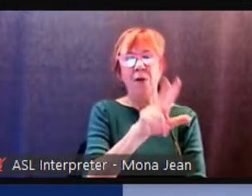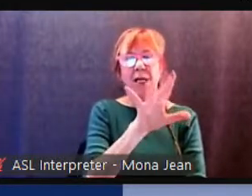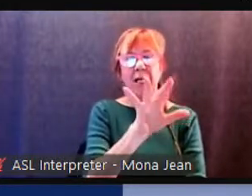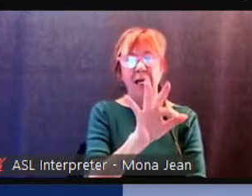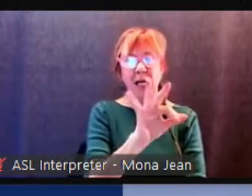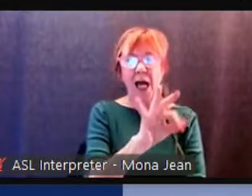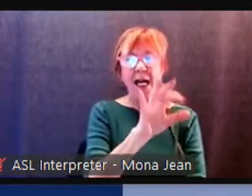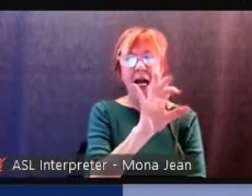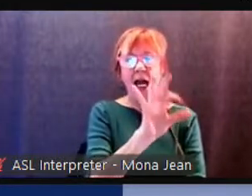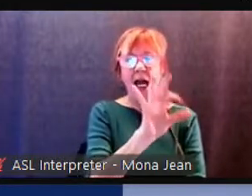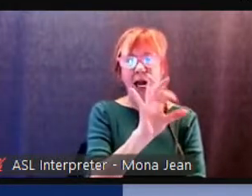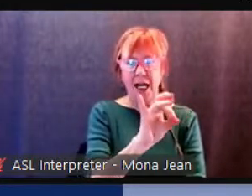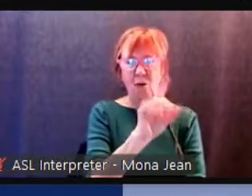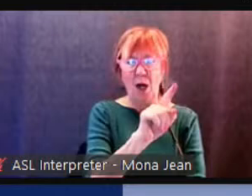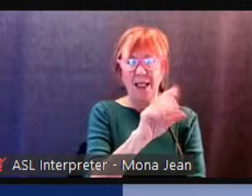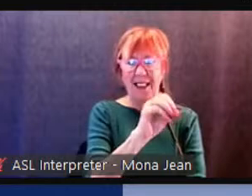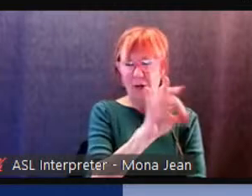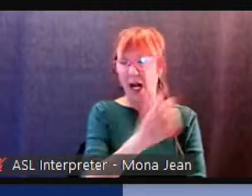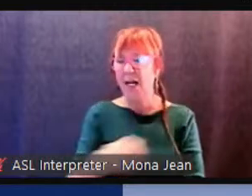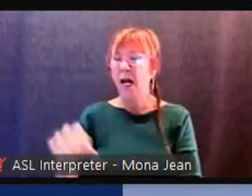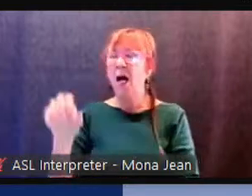818-539-8909. Or Santa Ana is